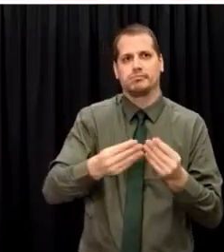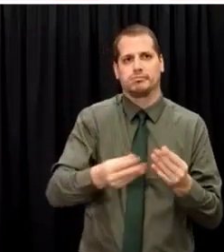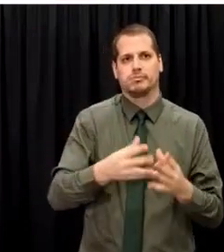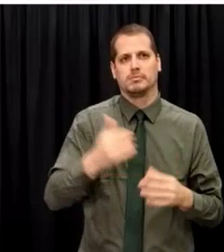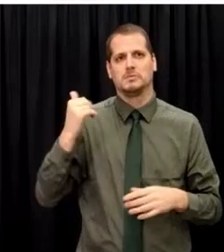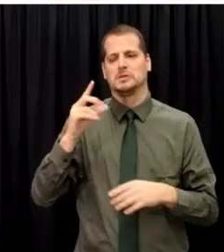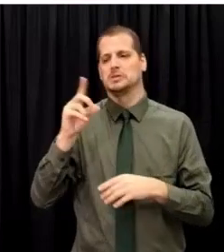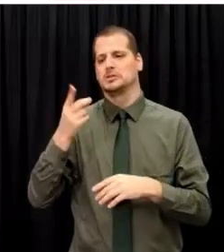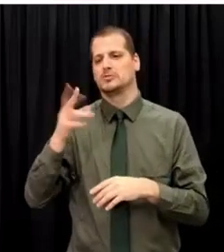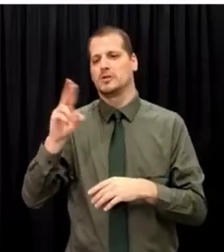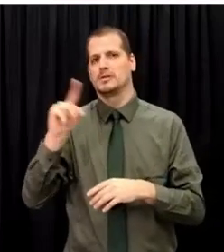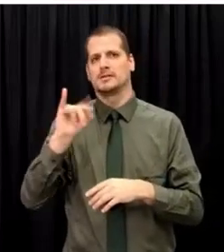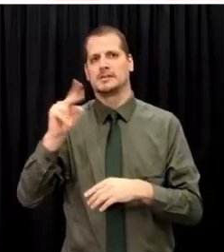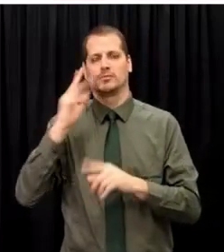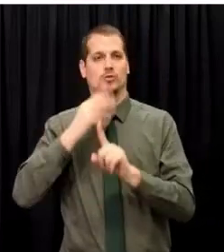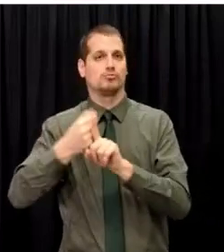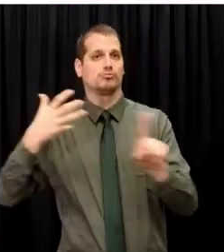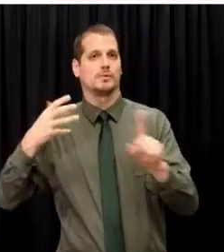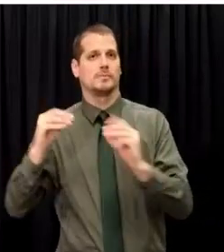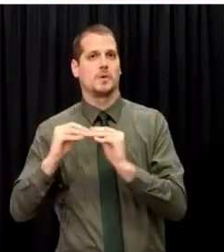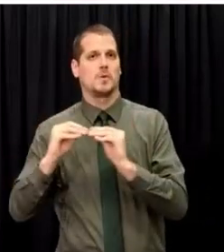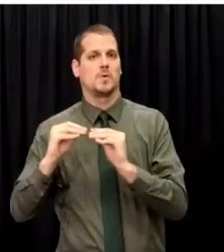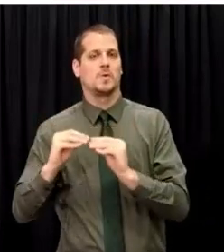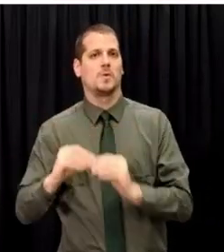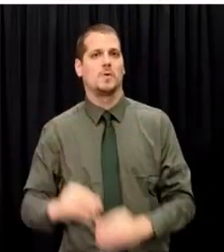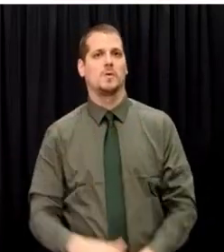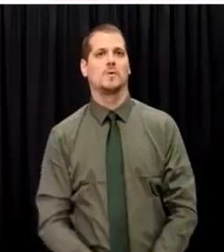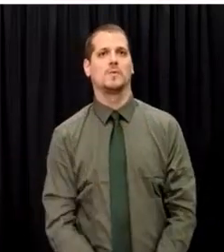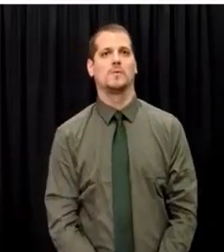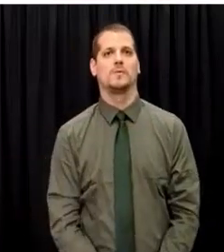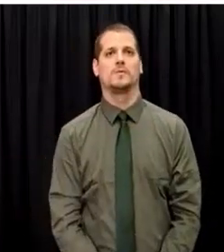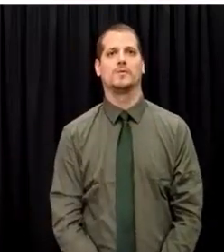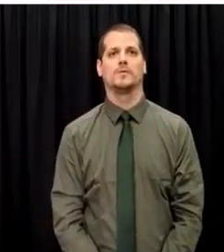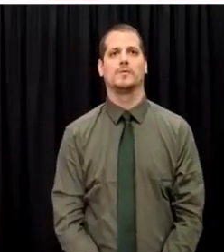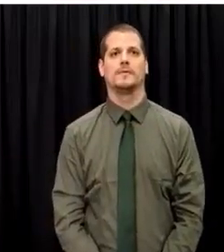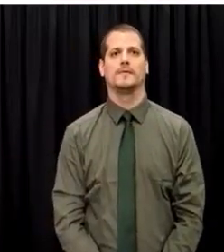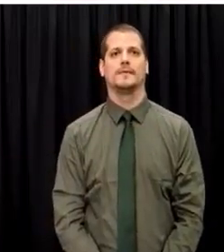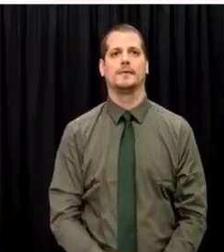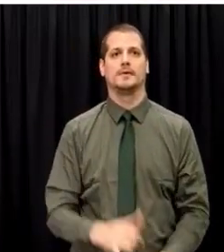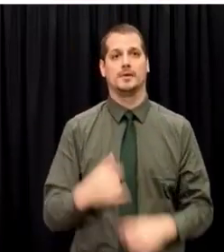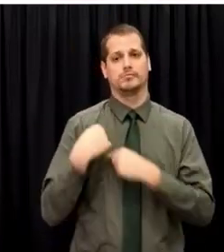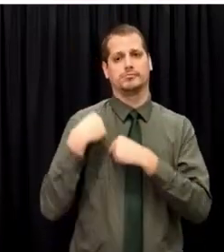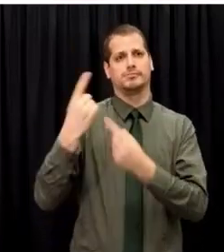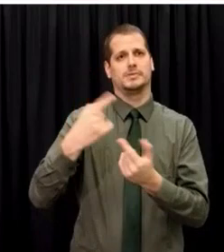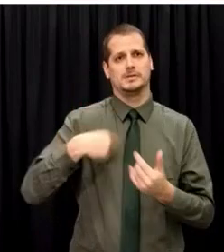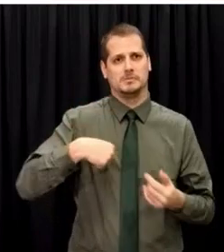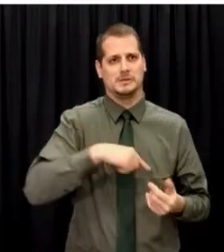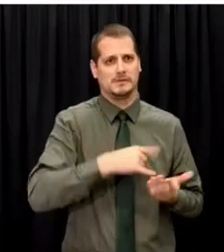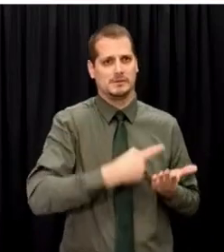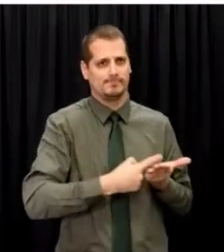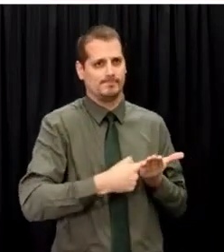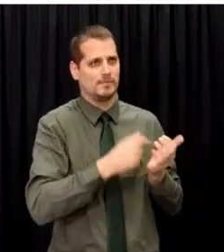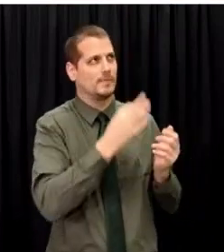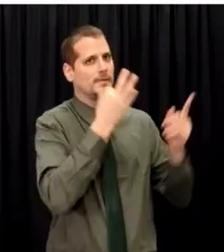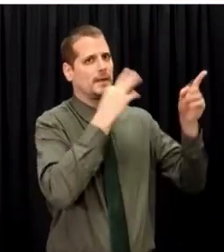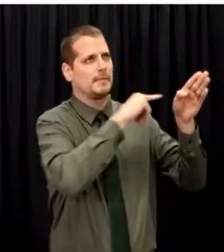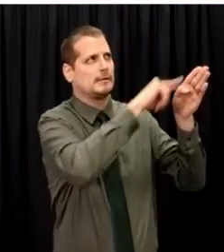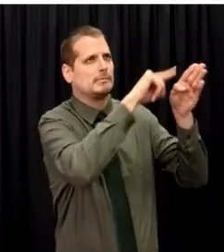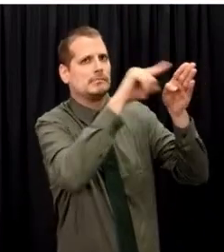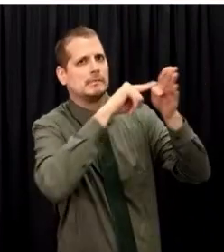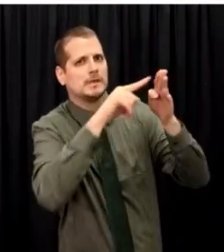so we've been having conversations with a number of experts. We've been having conversations with